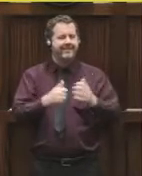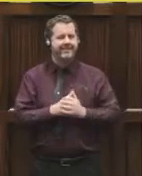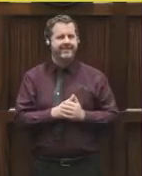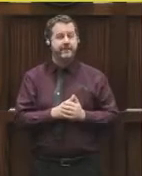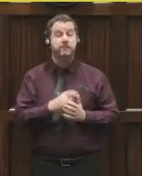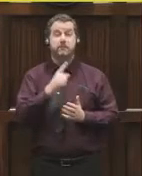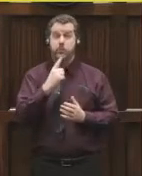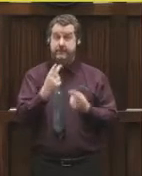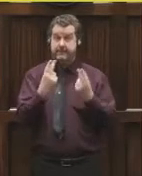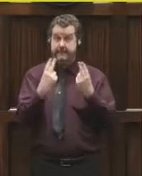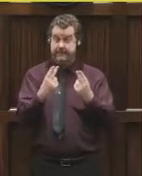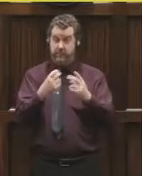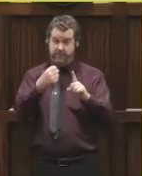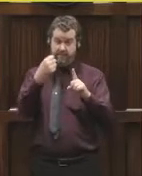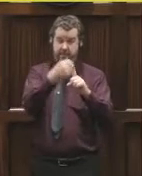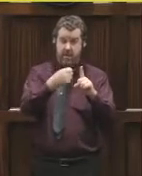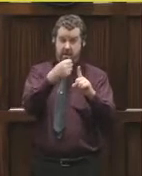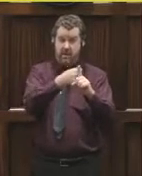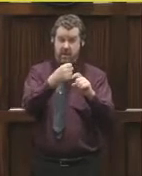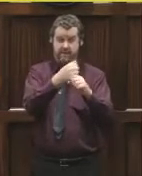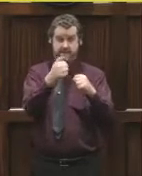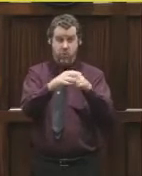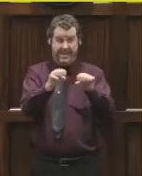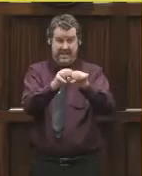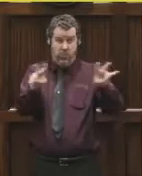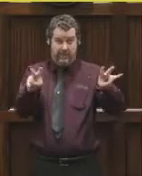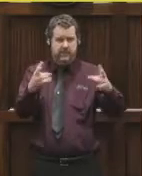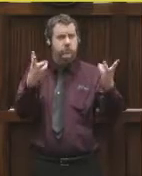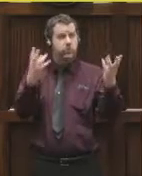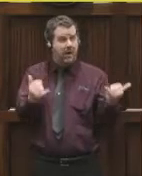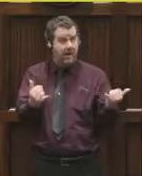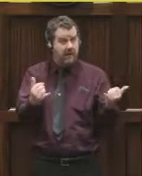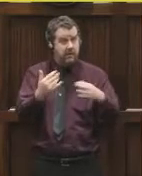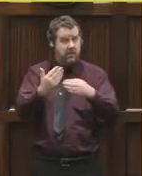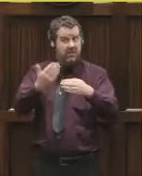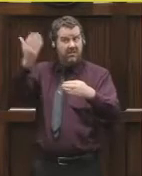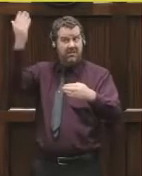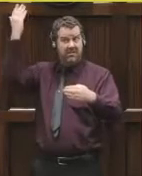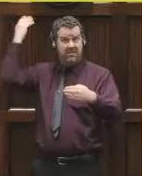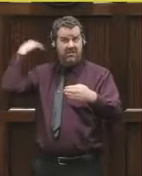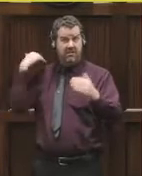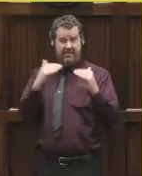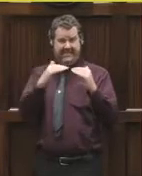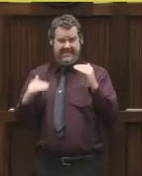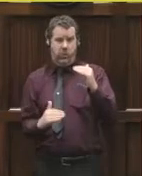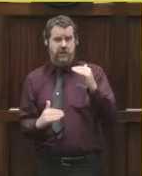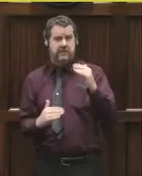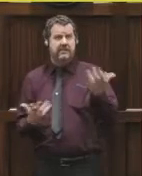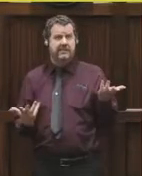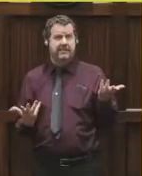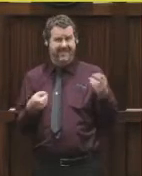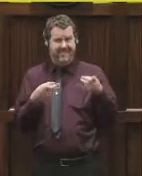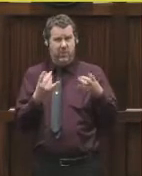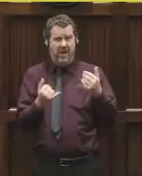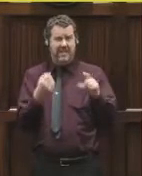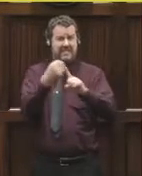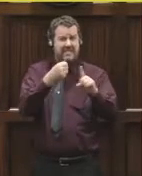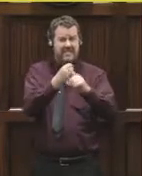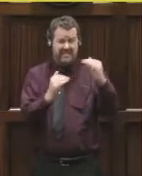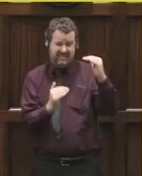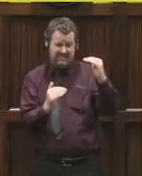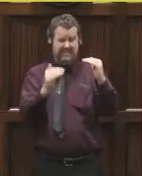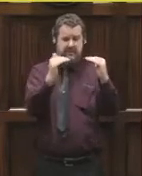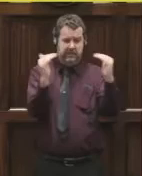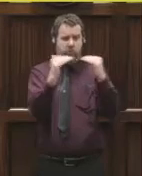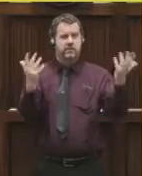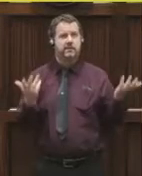we need to fight for equality because there has been so much inequality that a